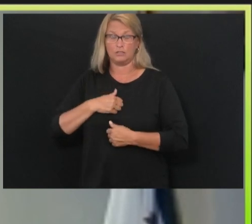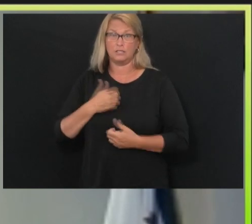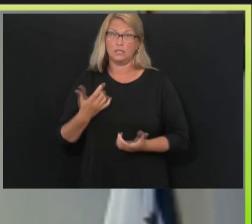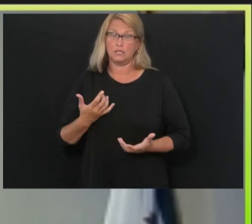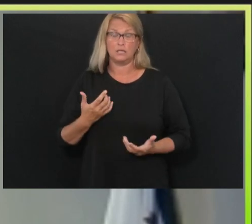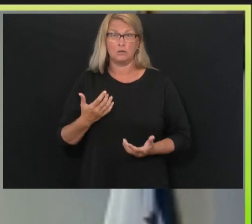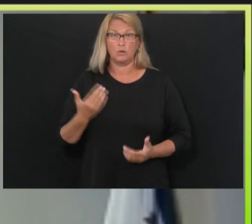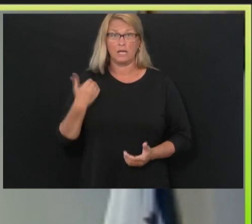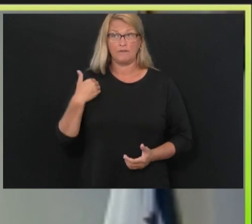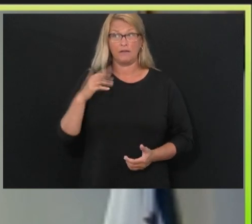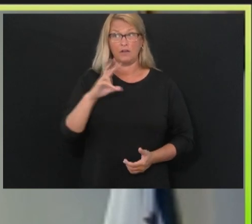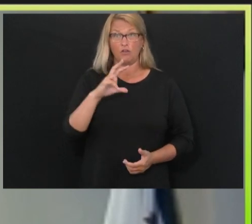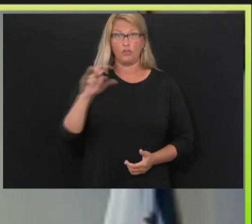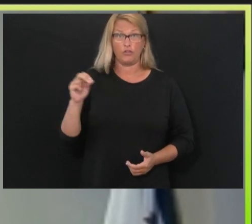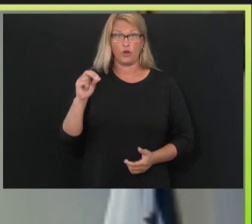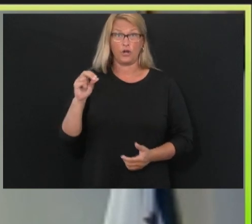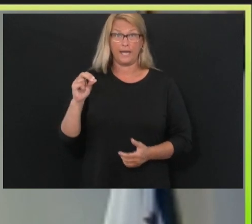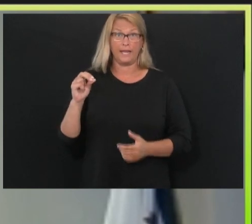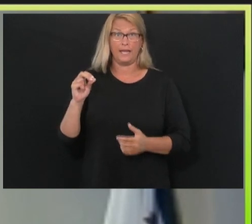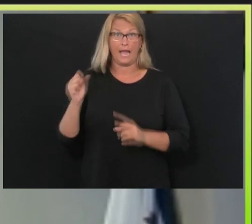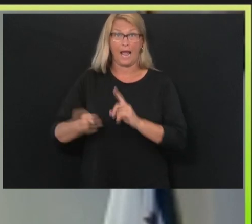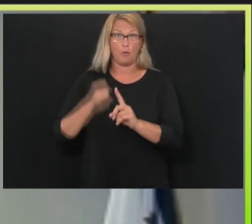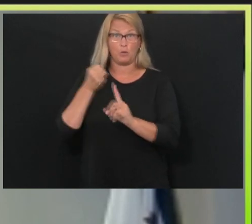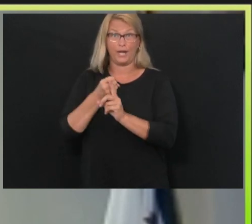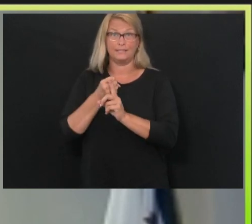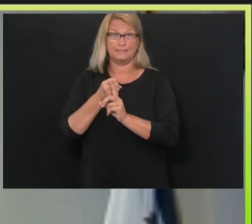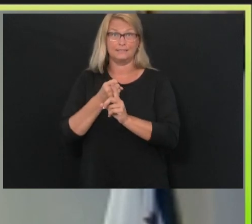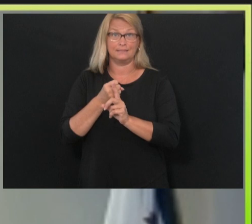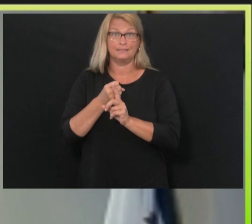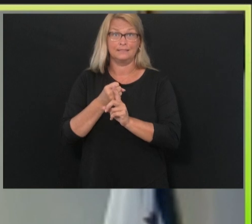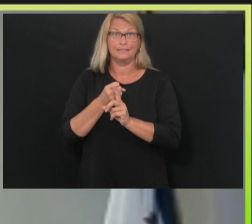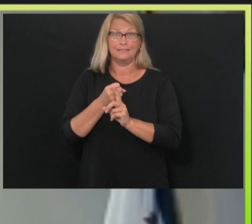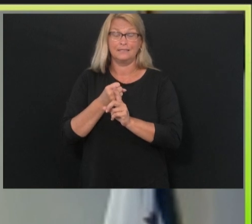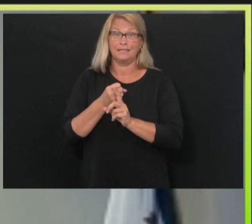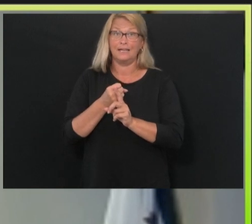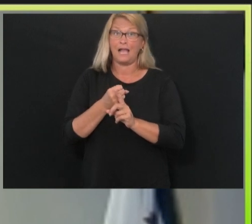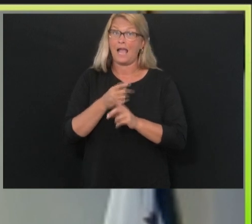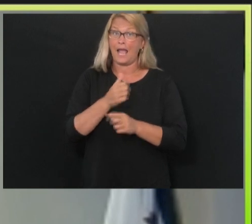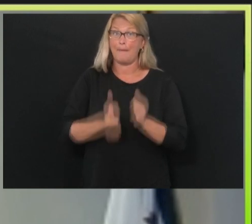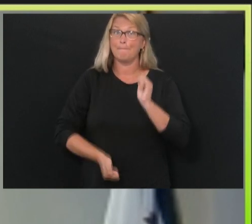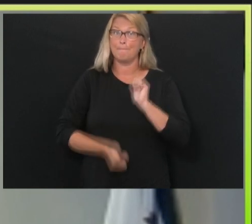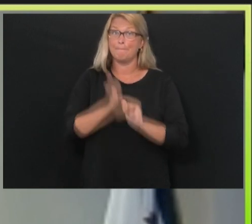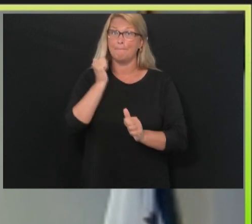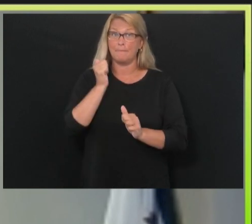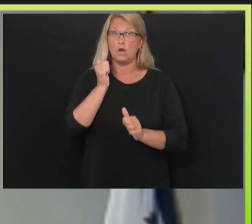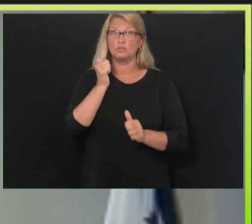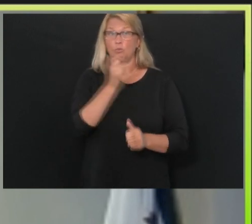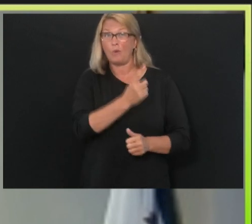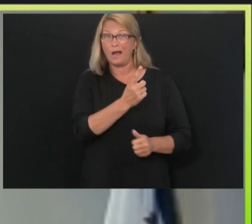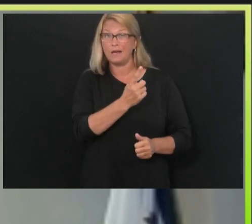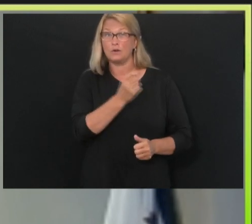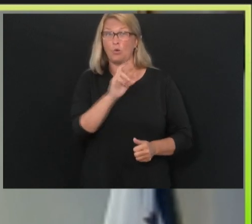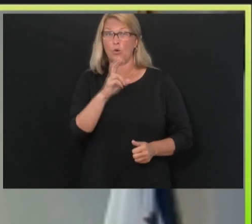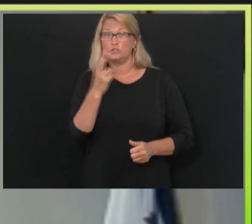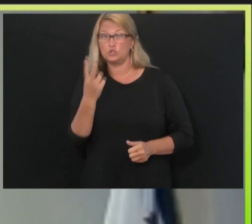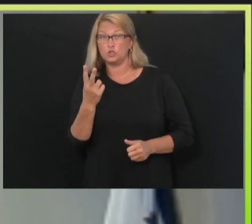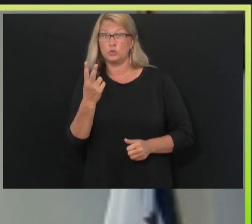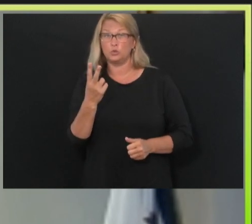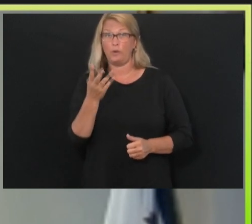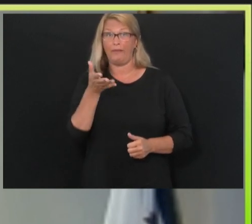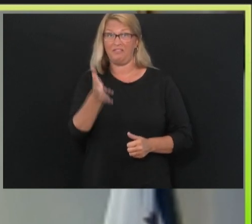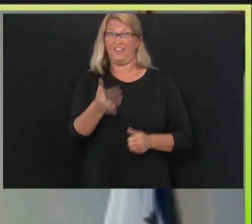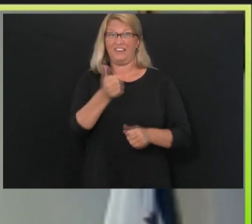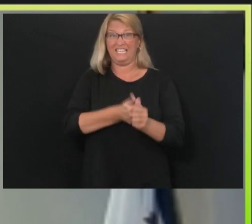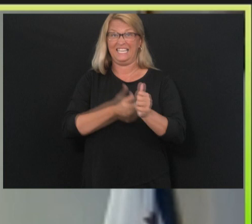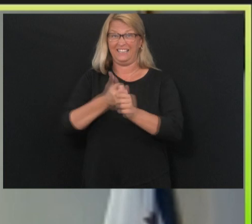in long-term care facilities and nursing homes. Most of these are 1 or 2 cases, so we're trying